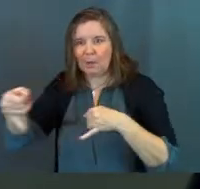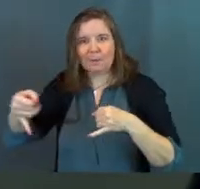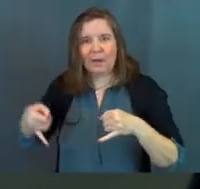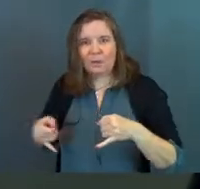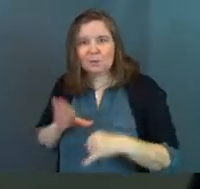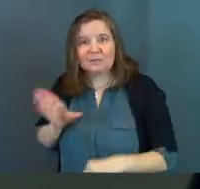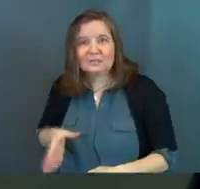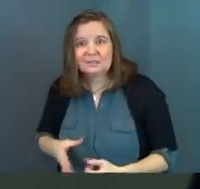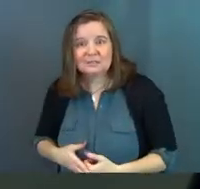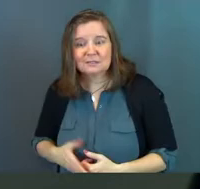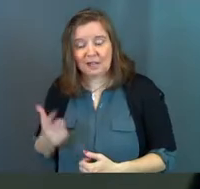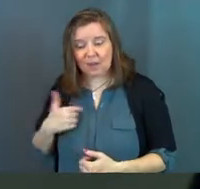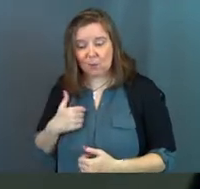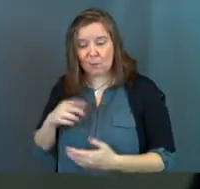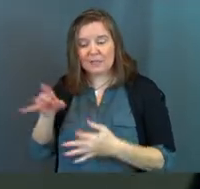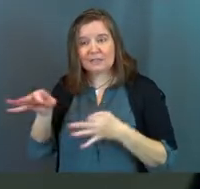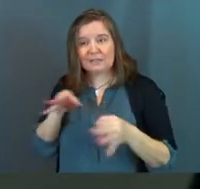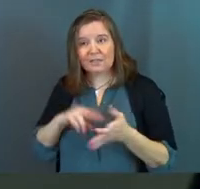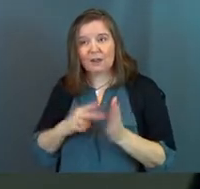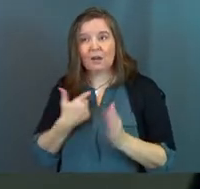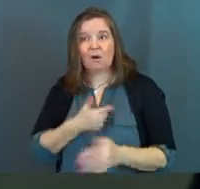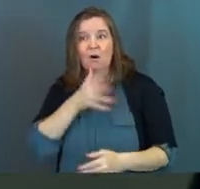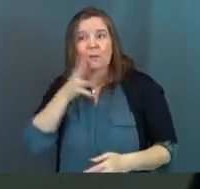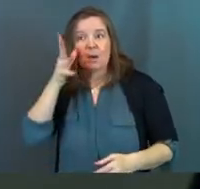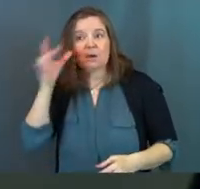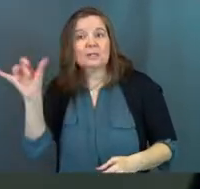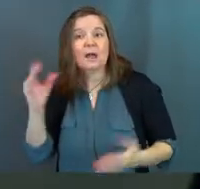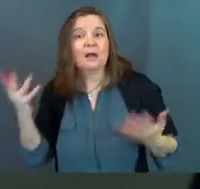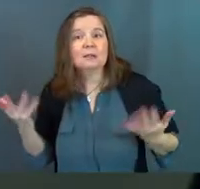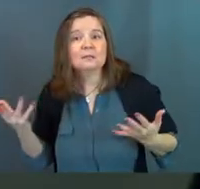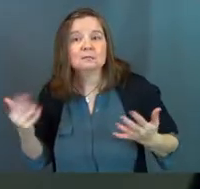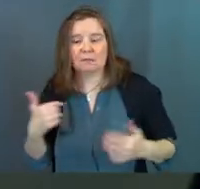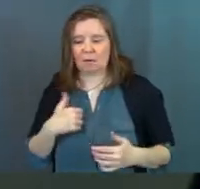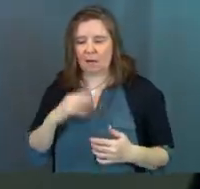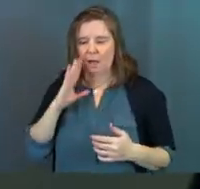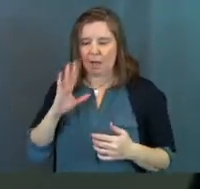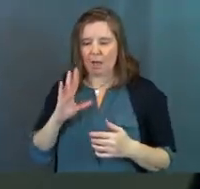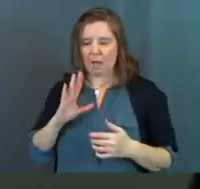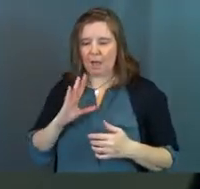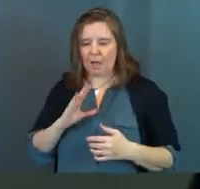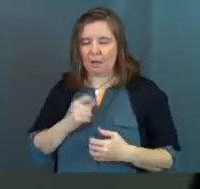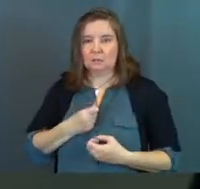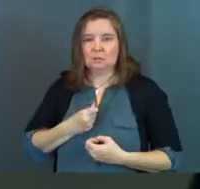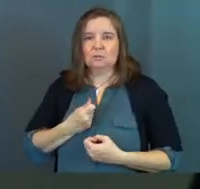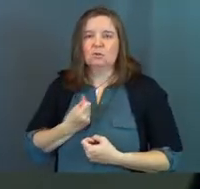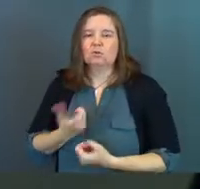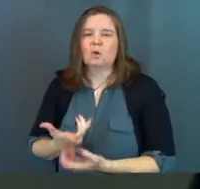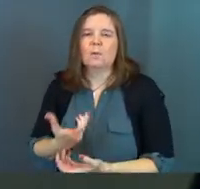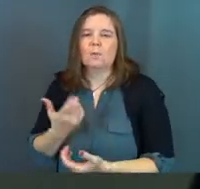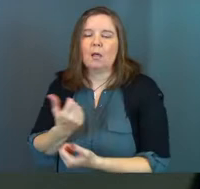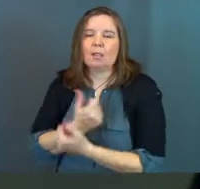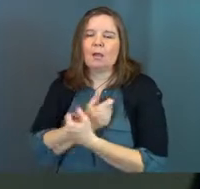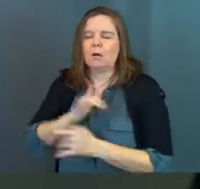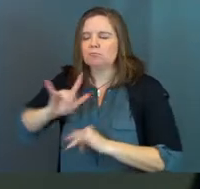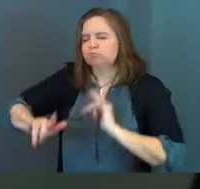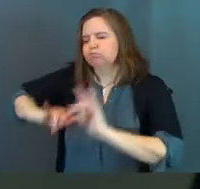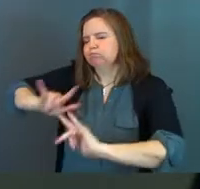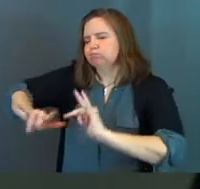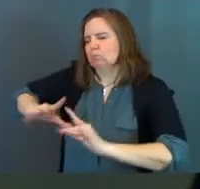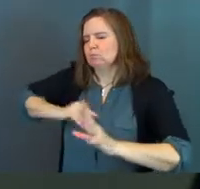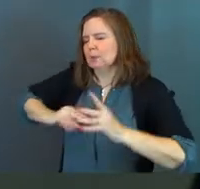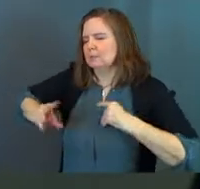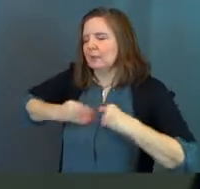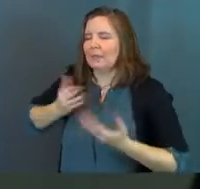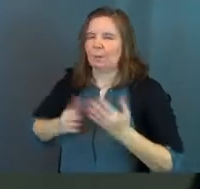boundaries. And we can define our parenting as, I'm going to pour on so much love and acceptance that